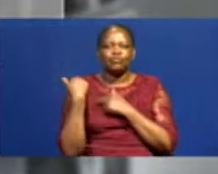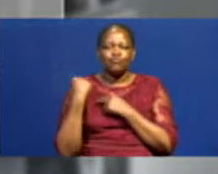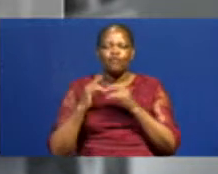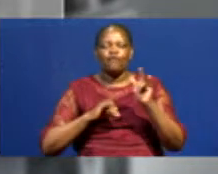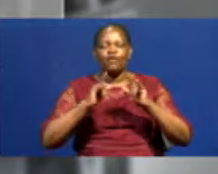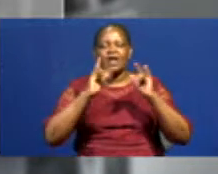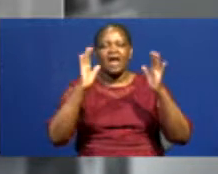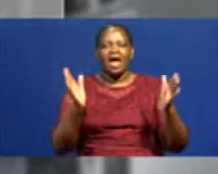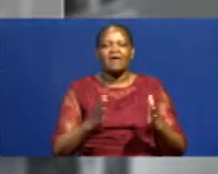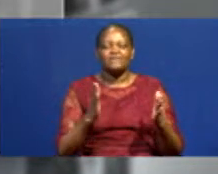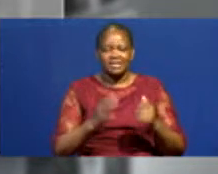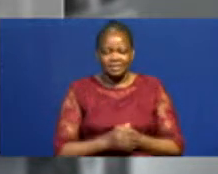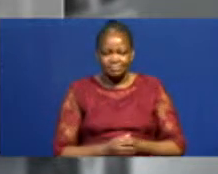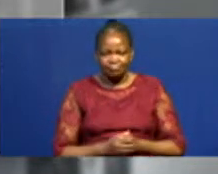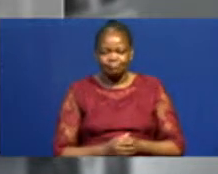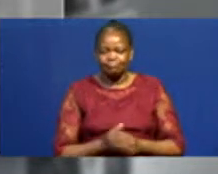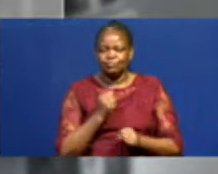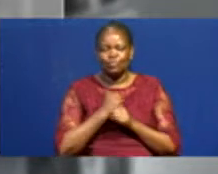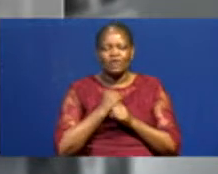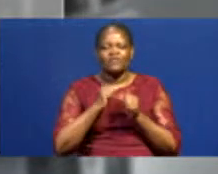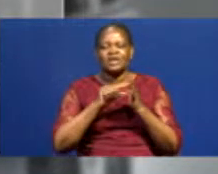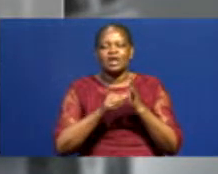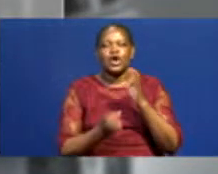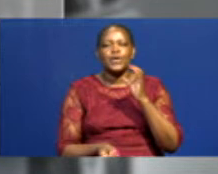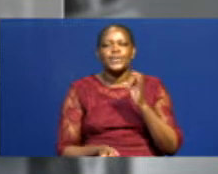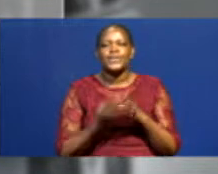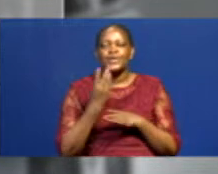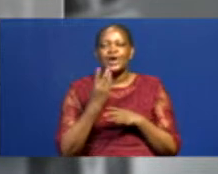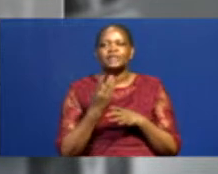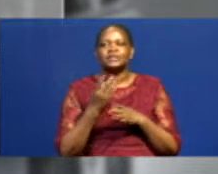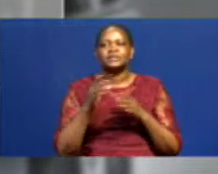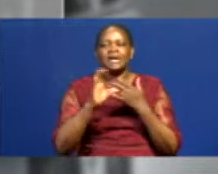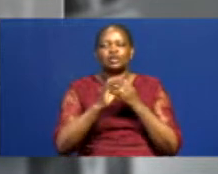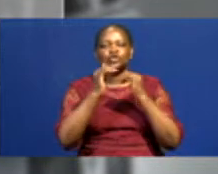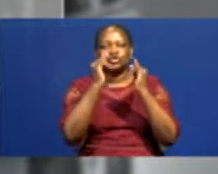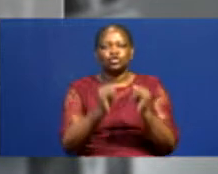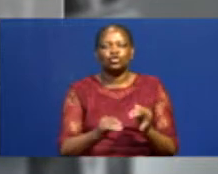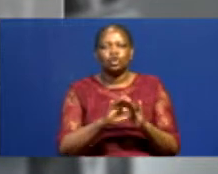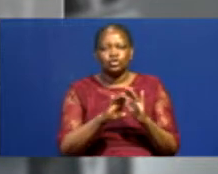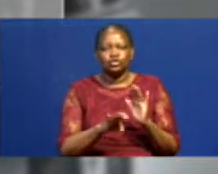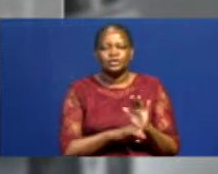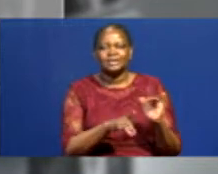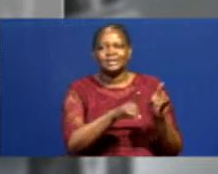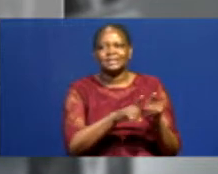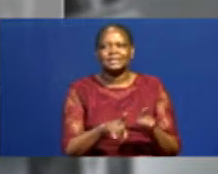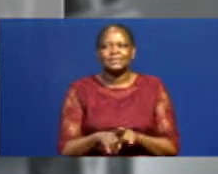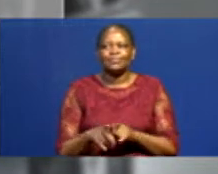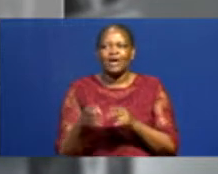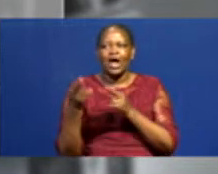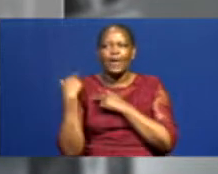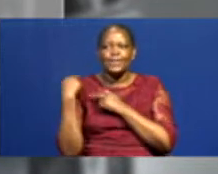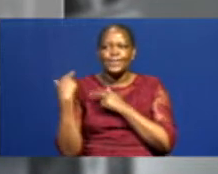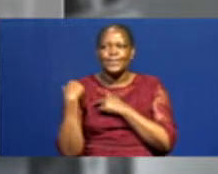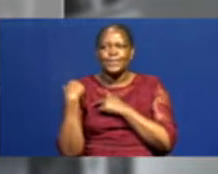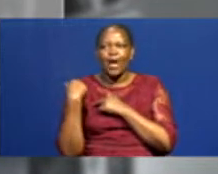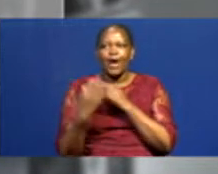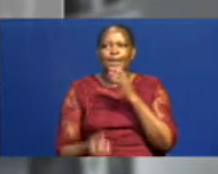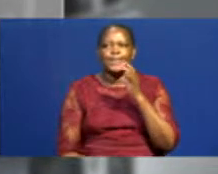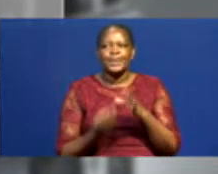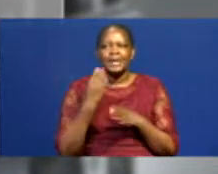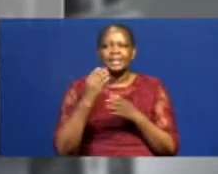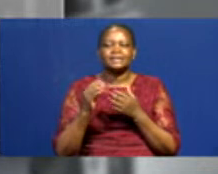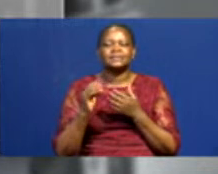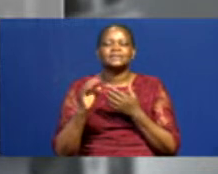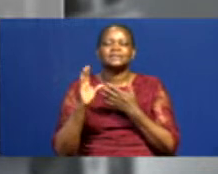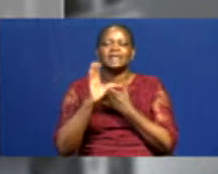affairs. He was instrumental in forming the country's new constitution and was largely responsible for setting up the country's